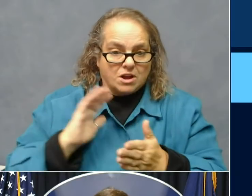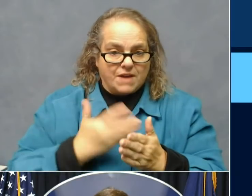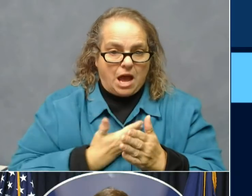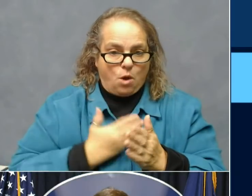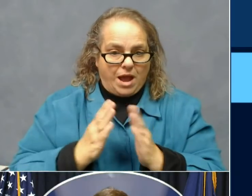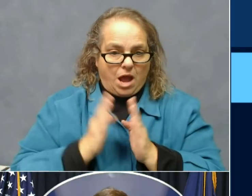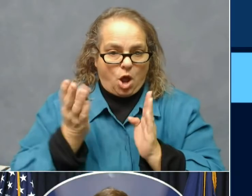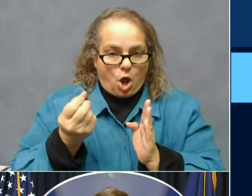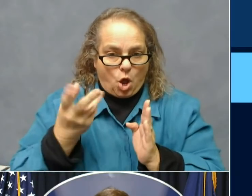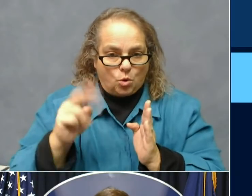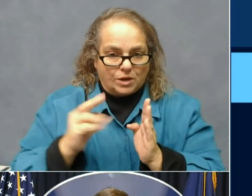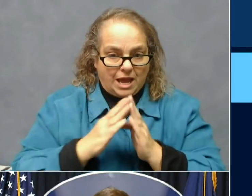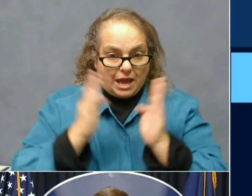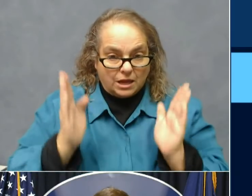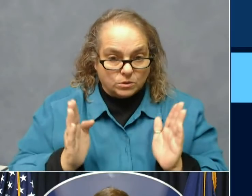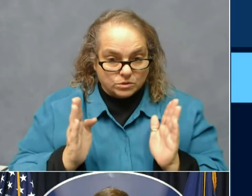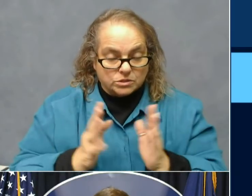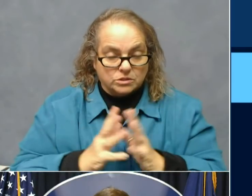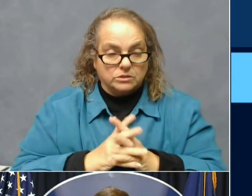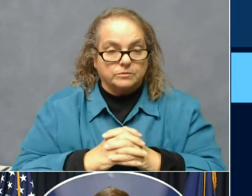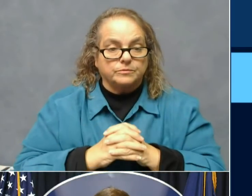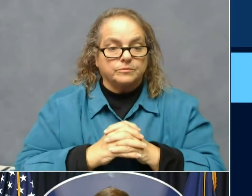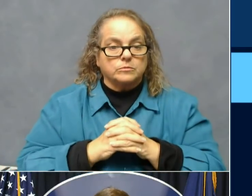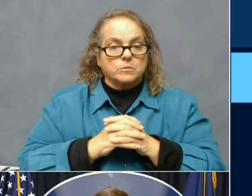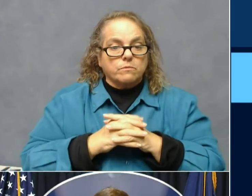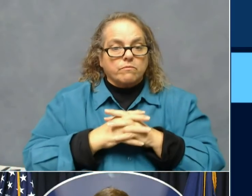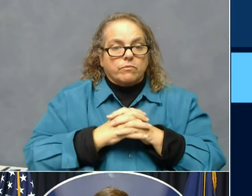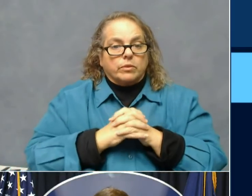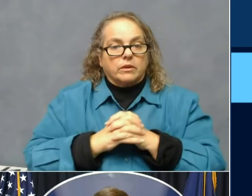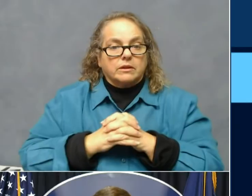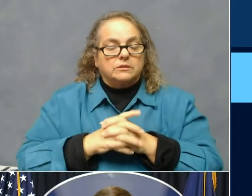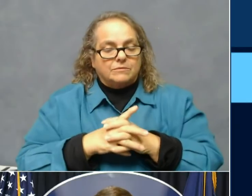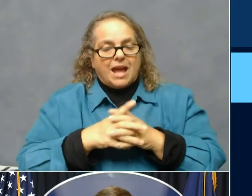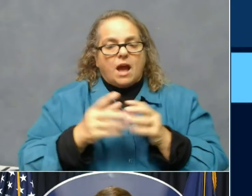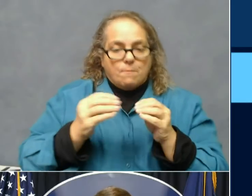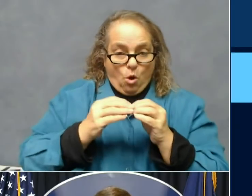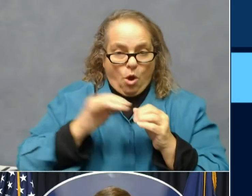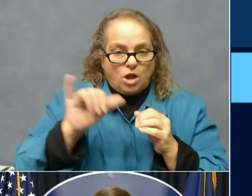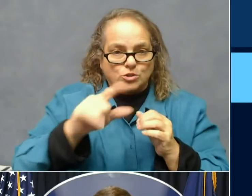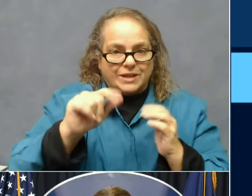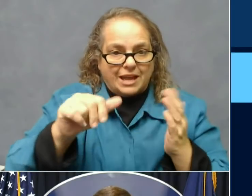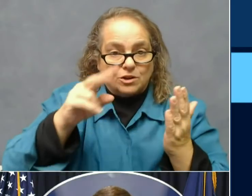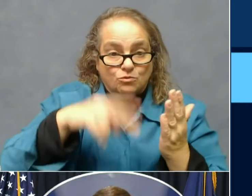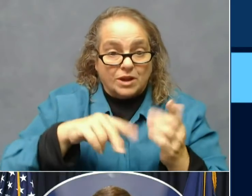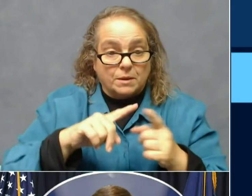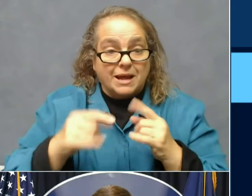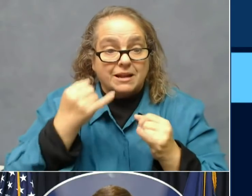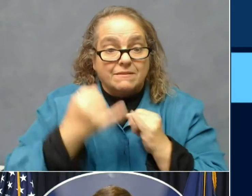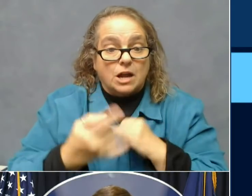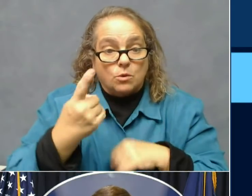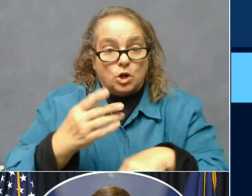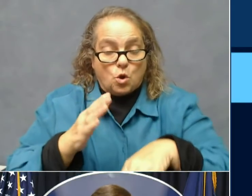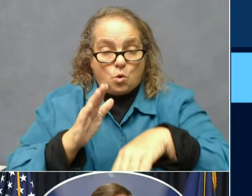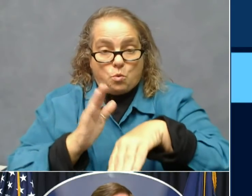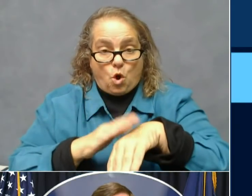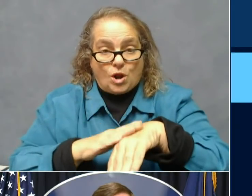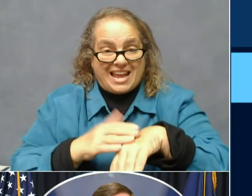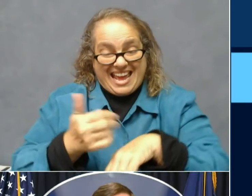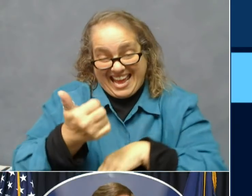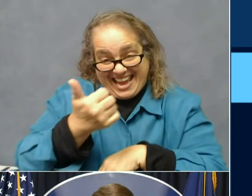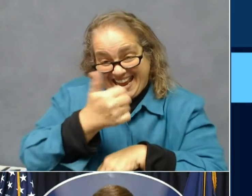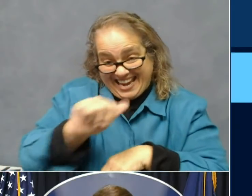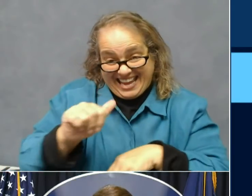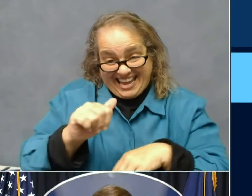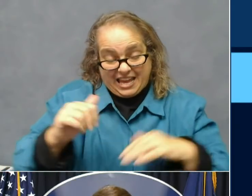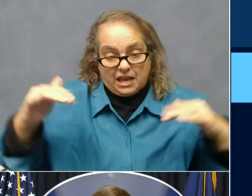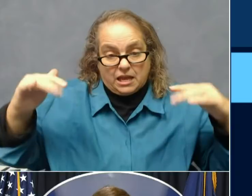Again, a couple more that you can read here. But the final one, warn about any gathering during